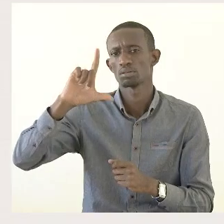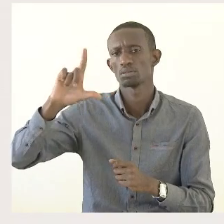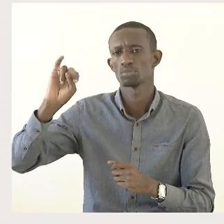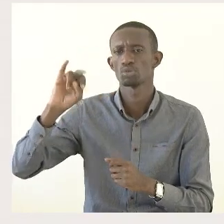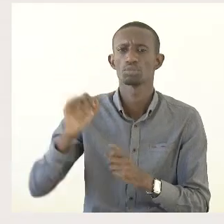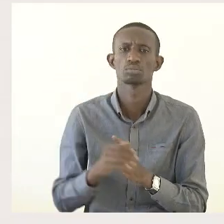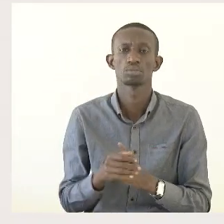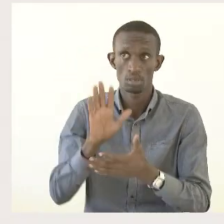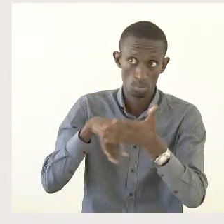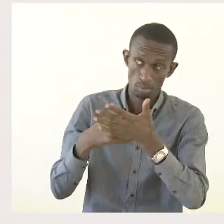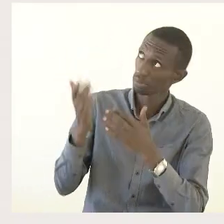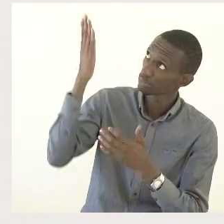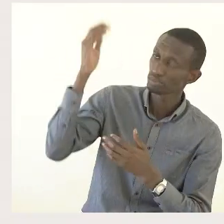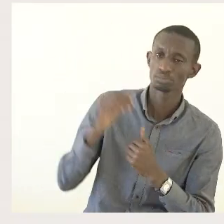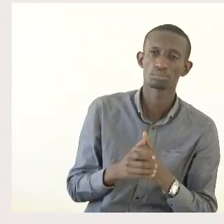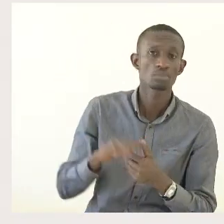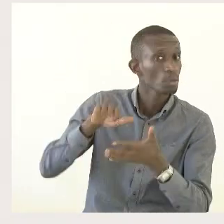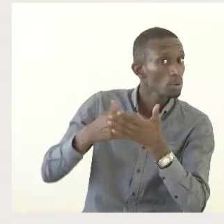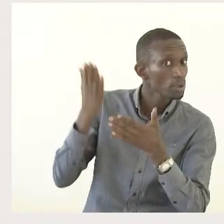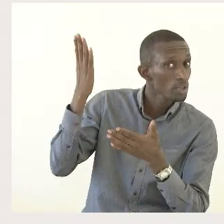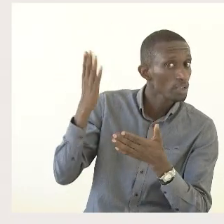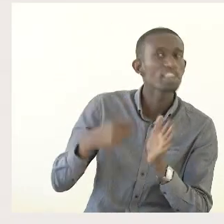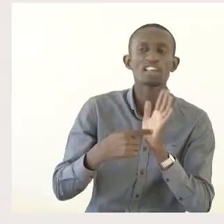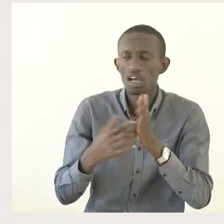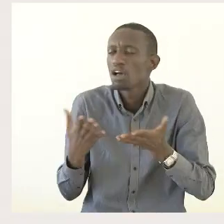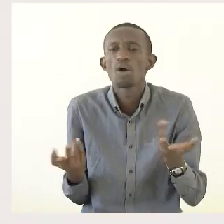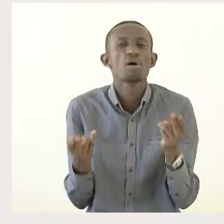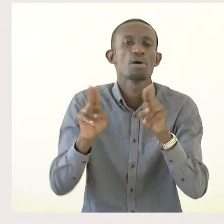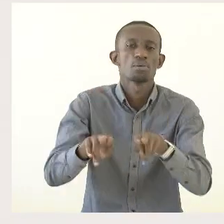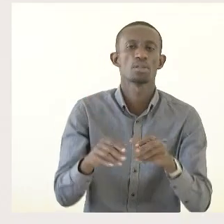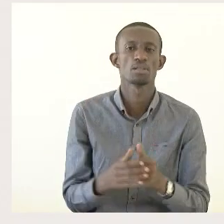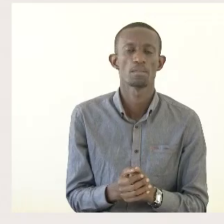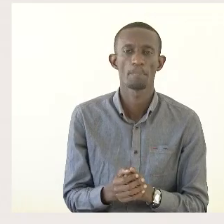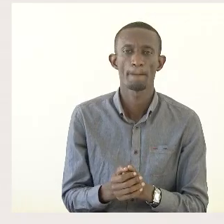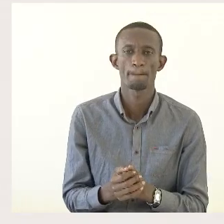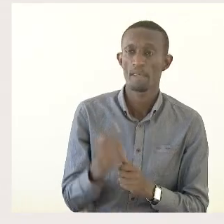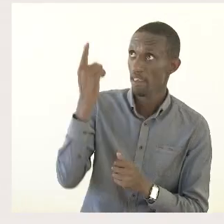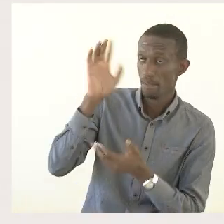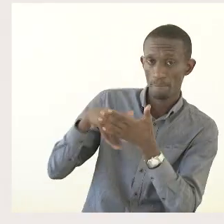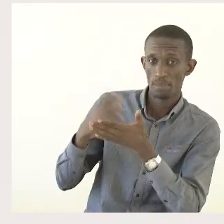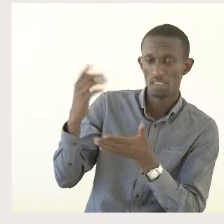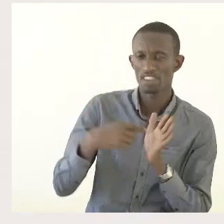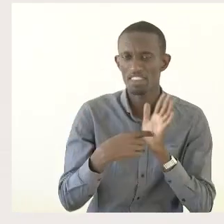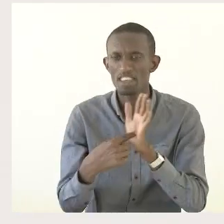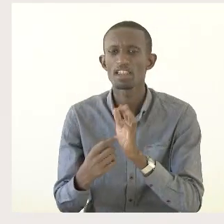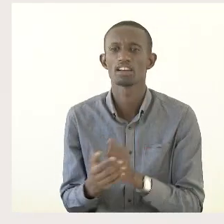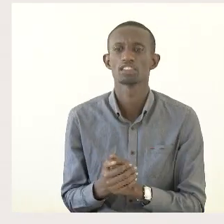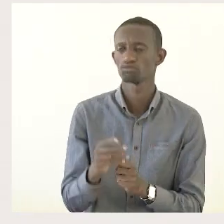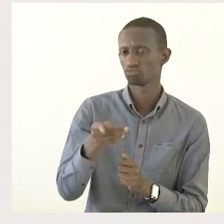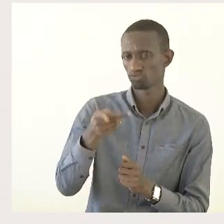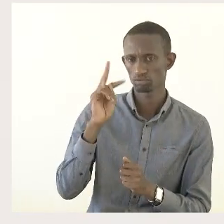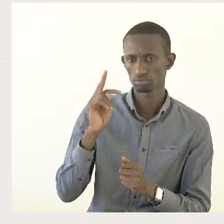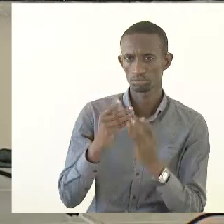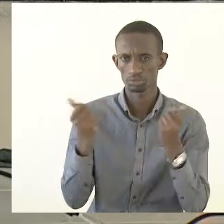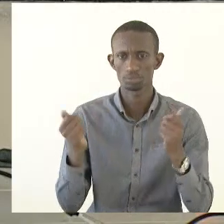This is the table that shows what will happen. The table below shows the results that may be obtained during the Meron's